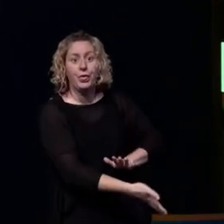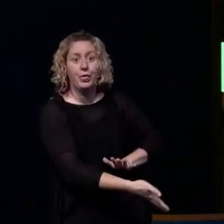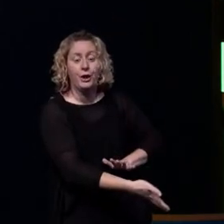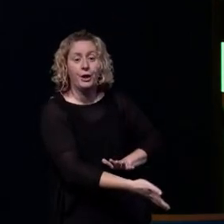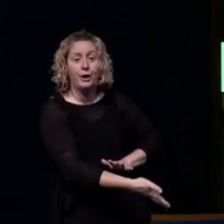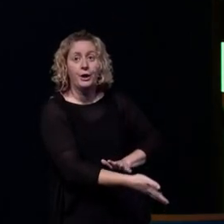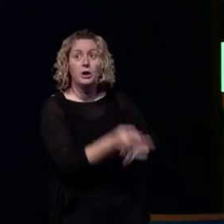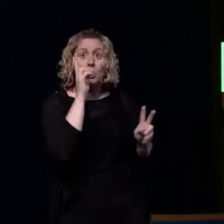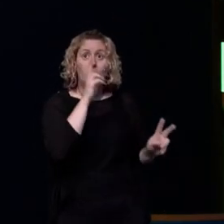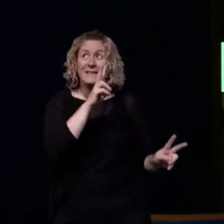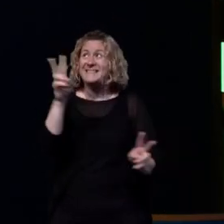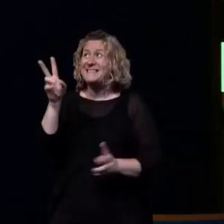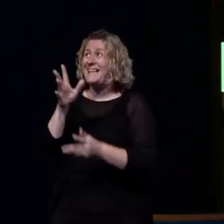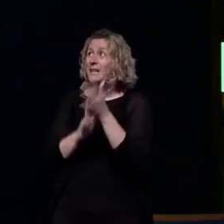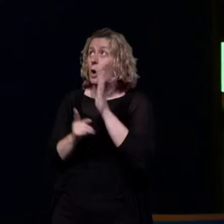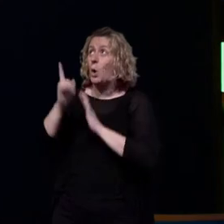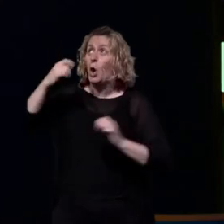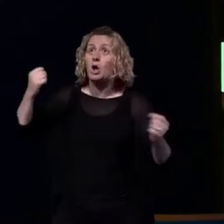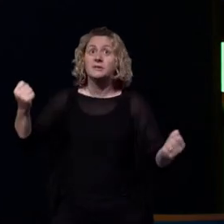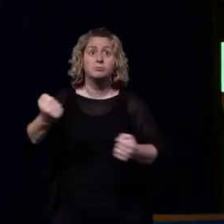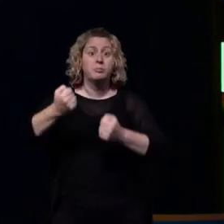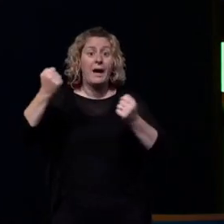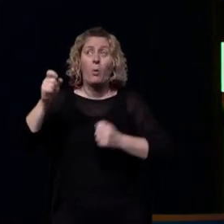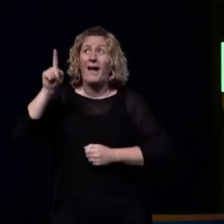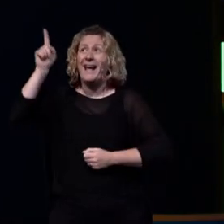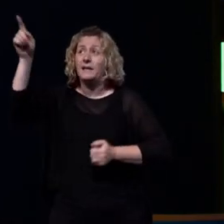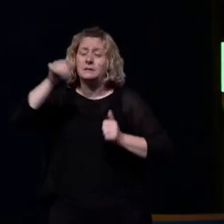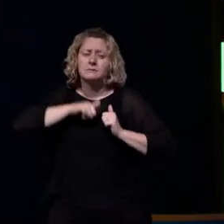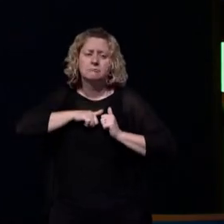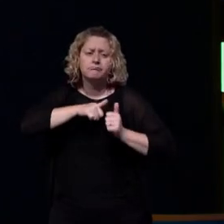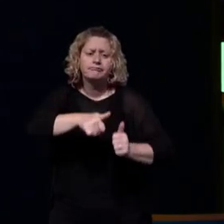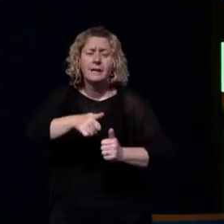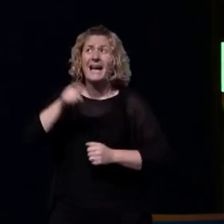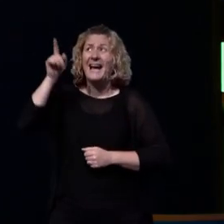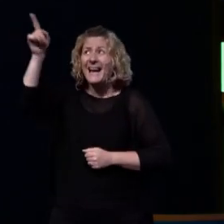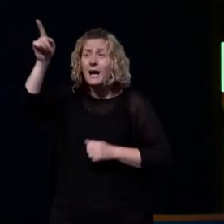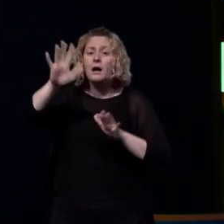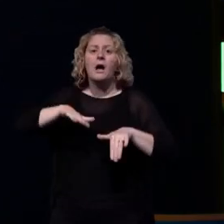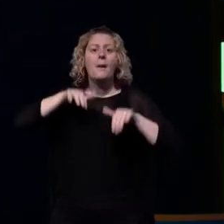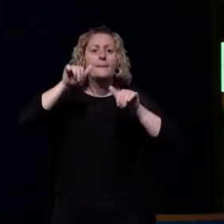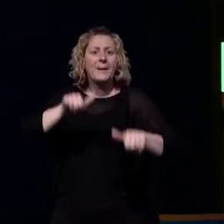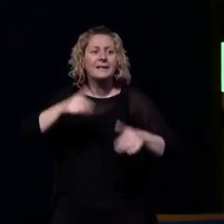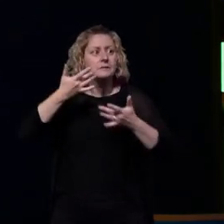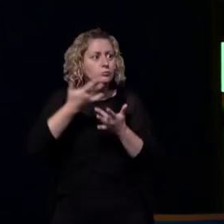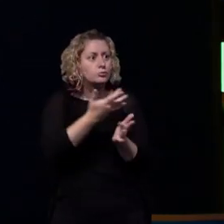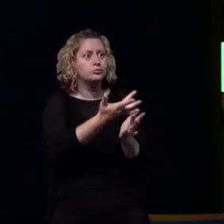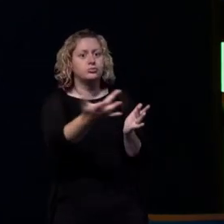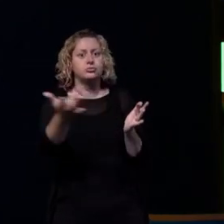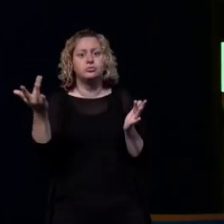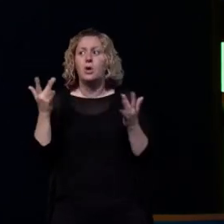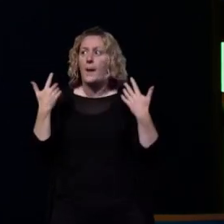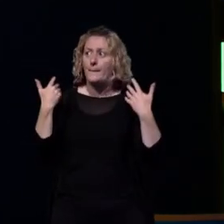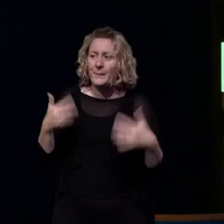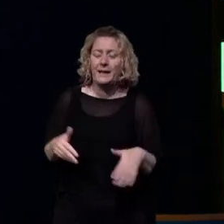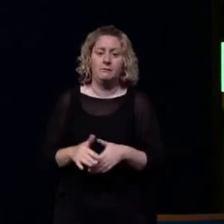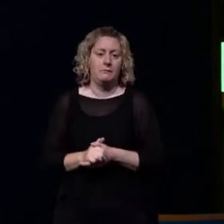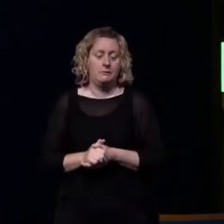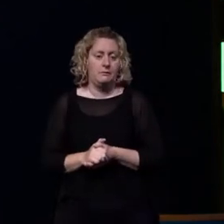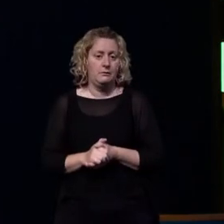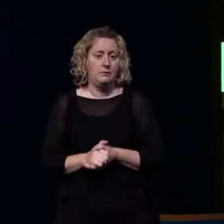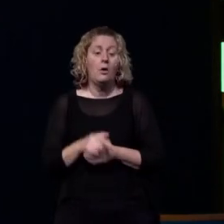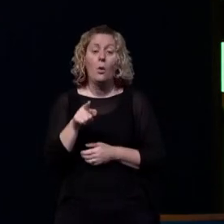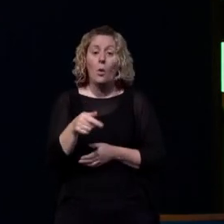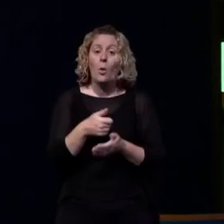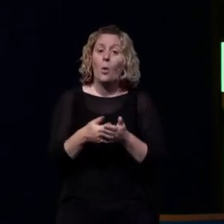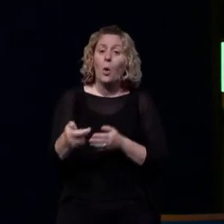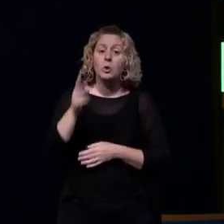seen God's power and kindness and blessing. He's also seen what happens with disobedience because all